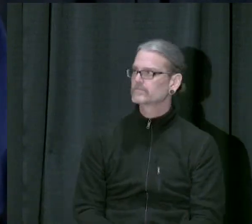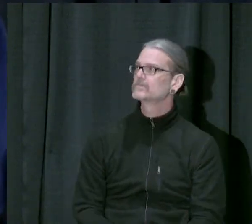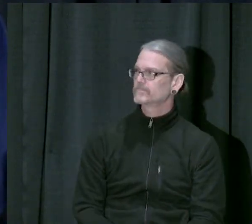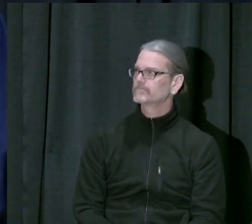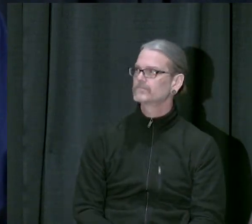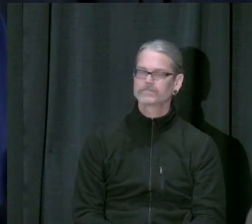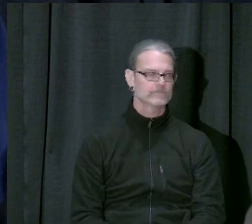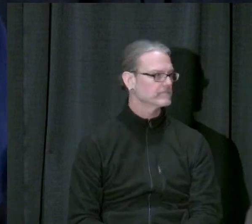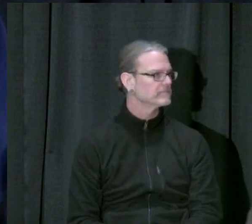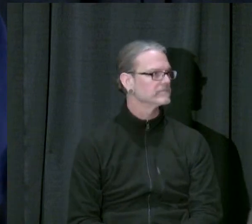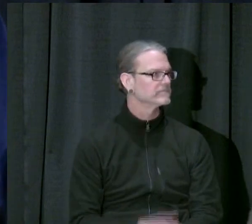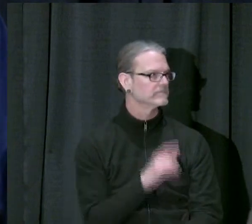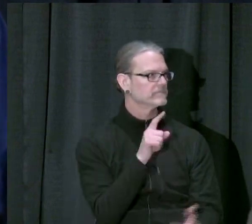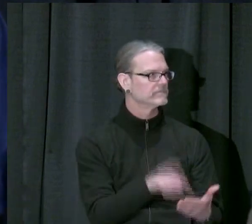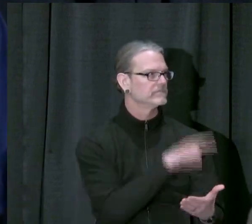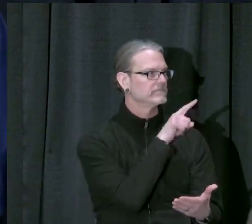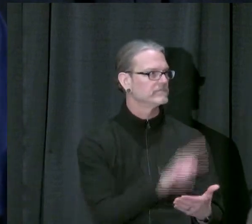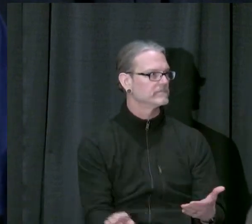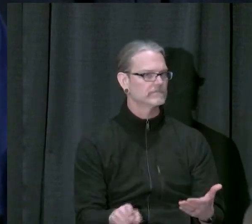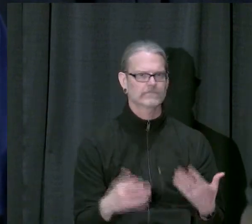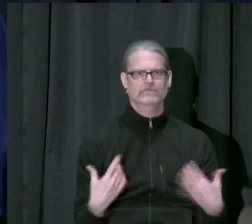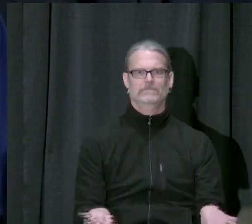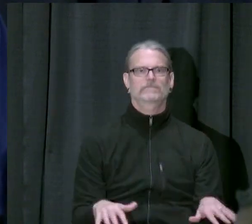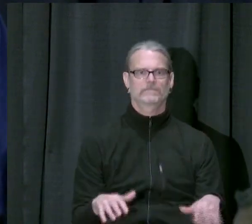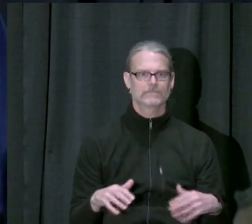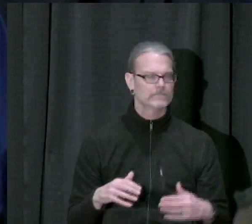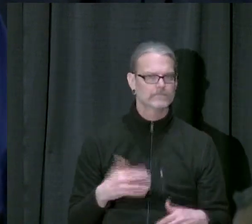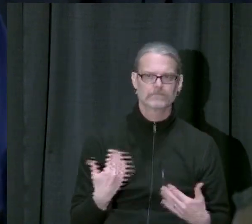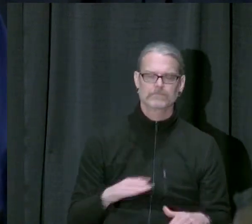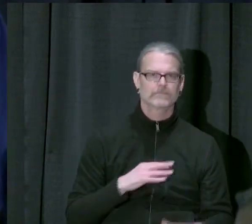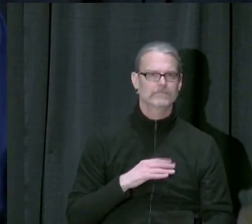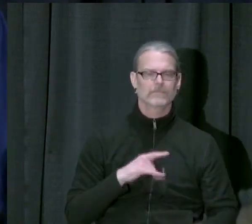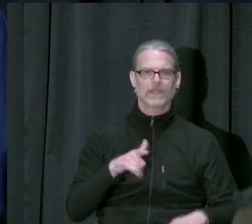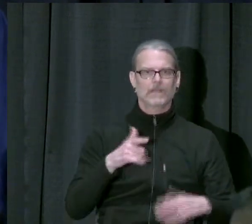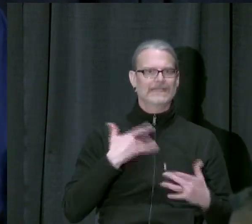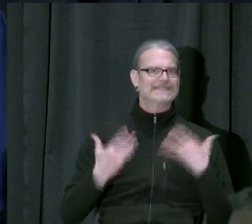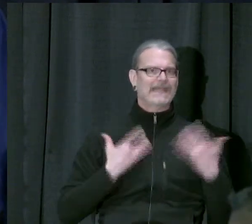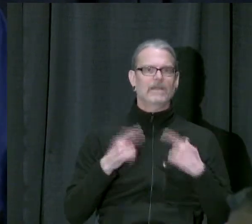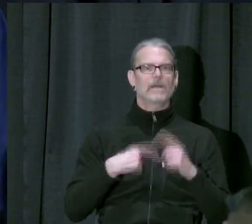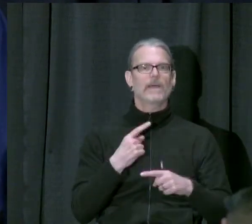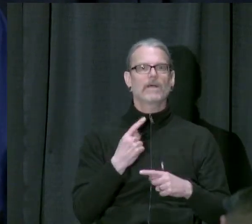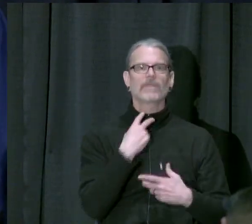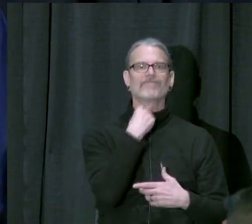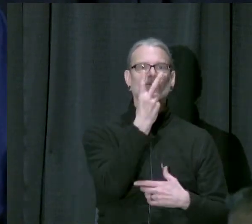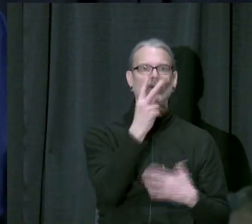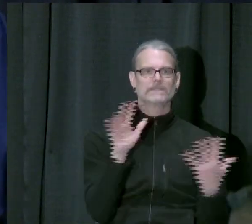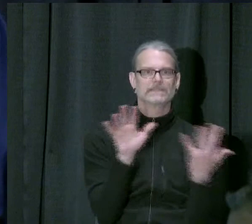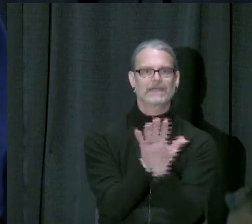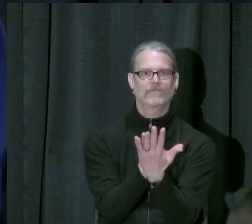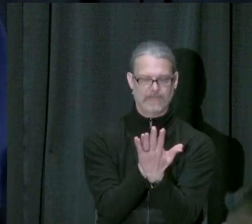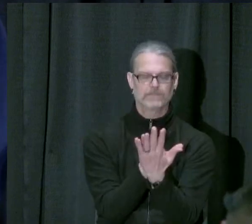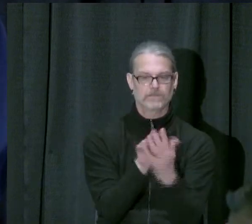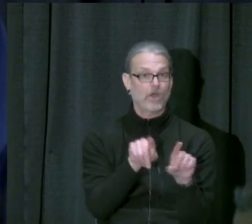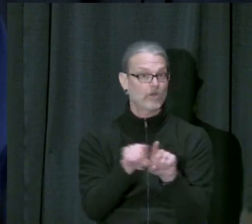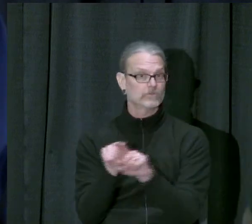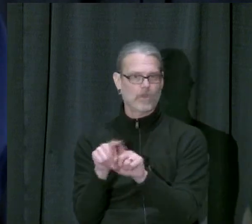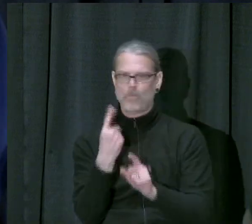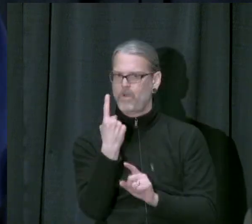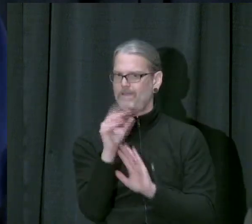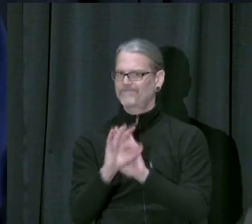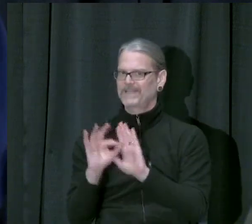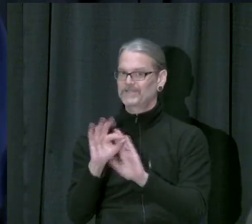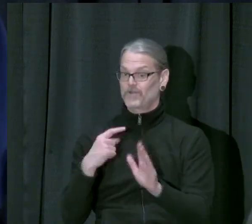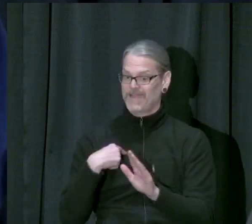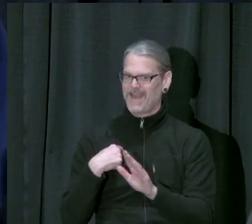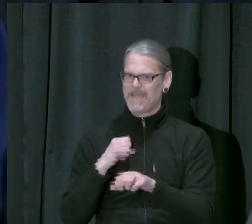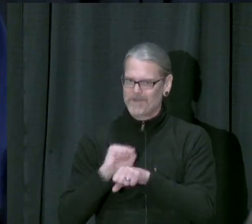away. So I really, really am excited about just the general voice user interface, but I also want to tell you about a feature that I've been